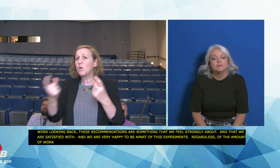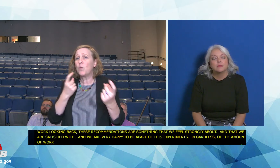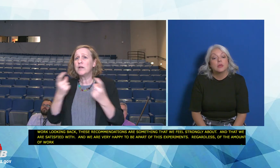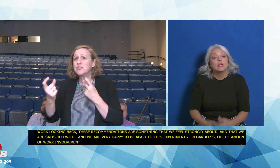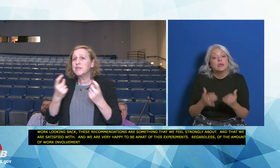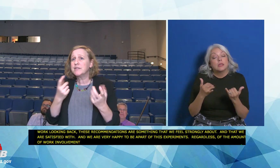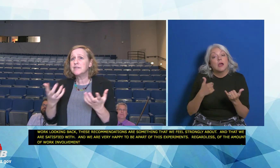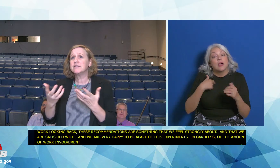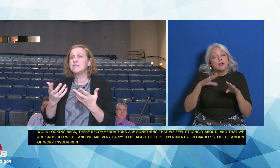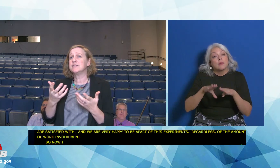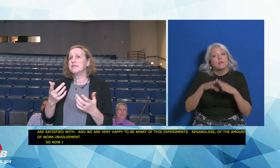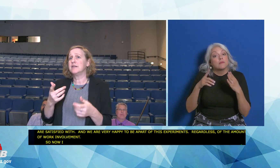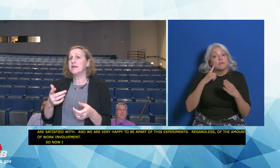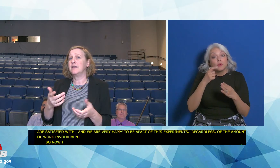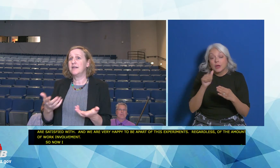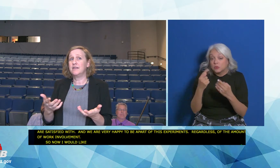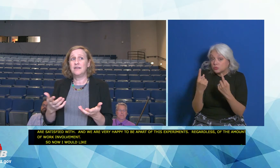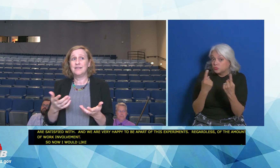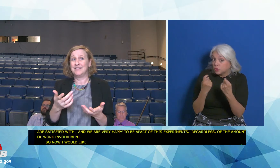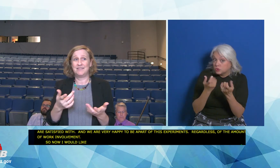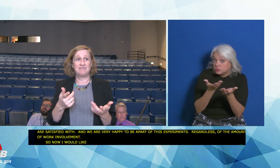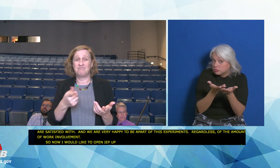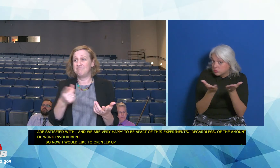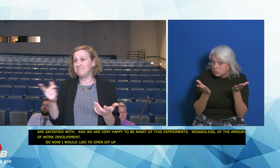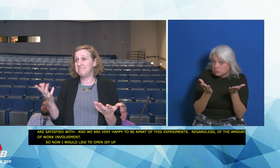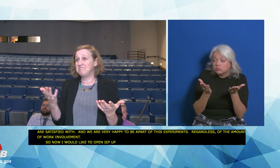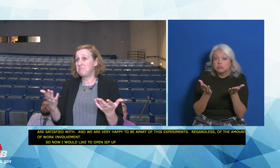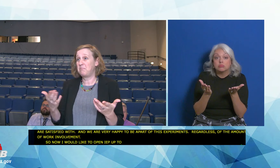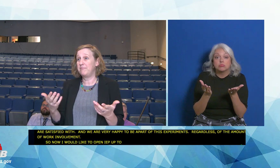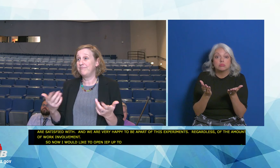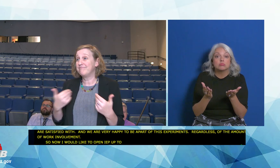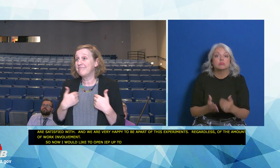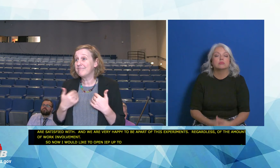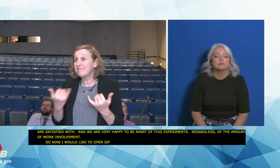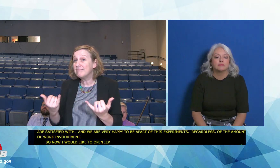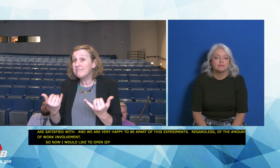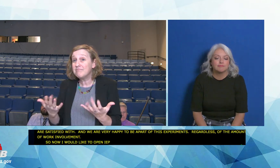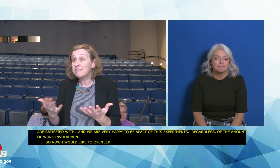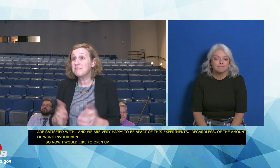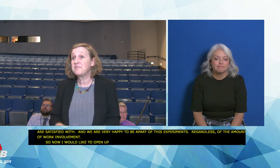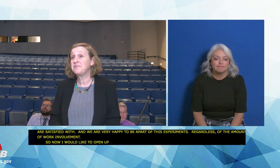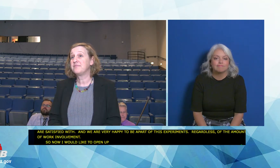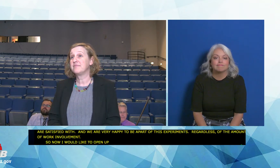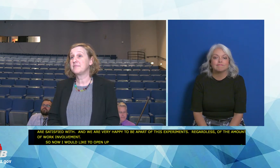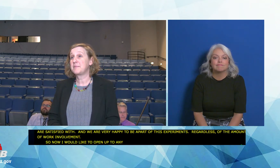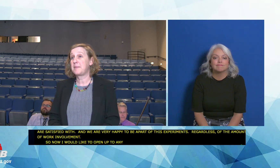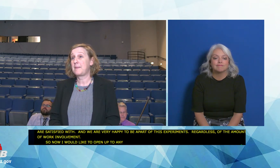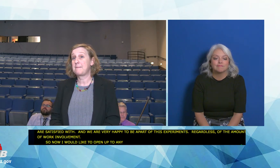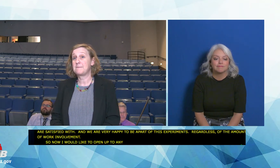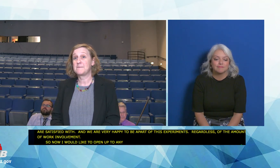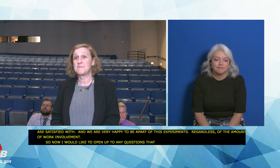So now I'd like to open it up to any questions that anyone on the board may have.